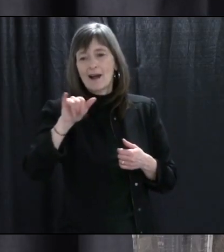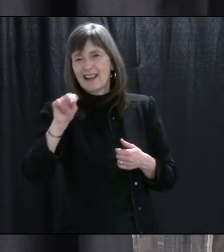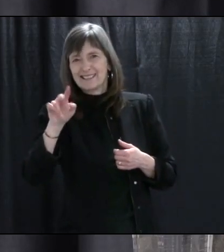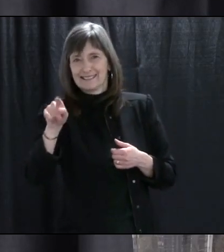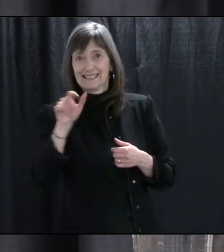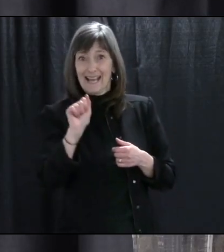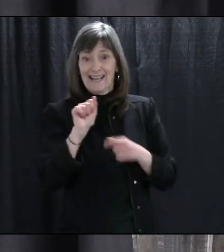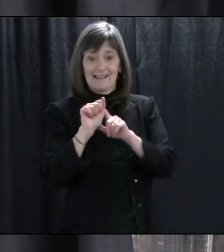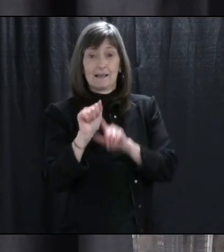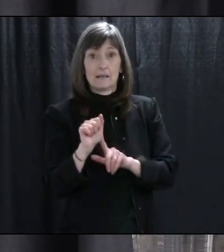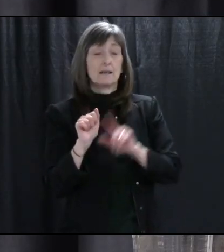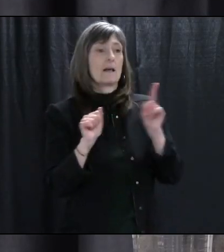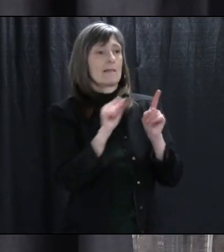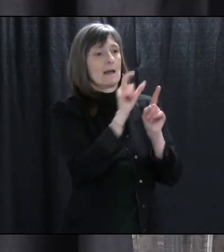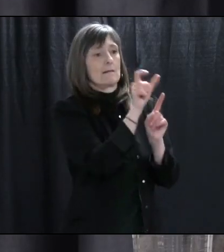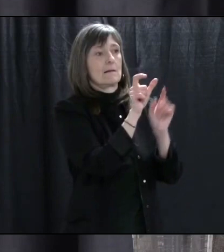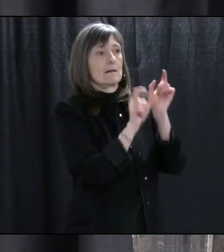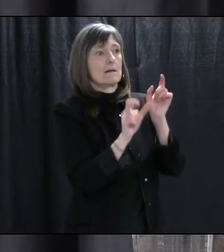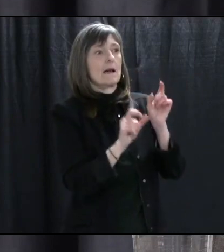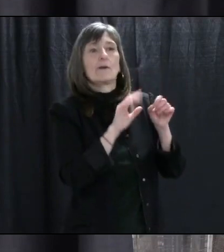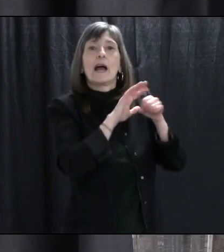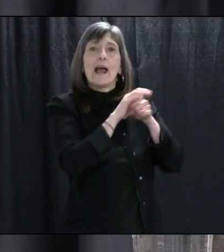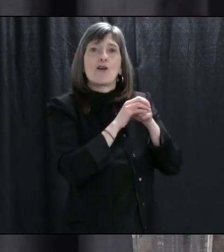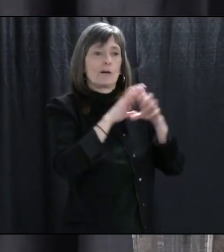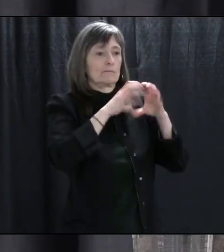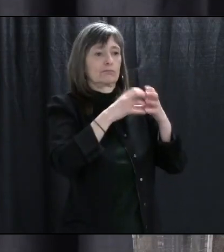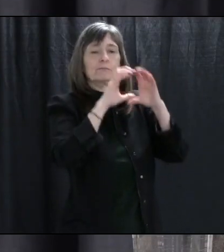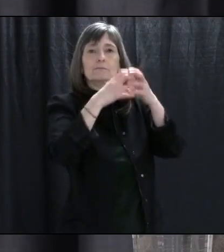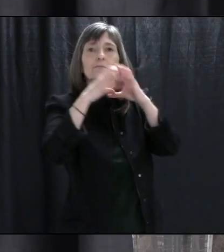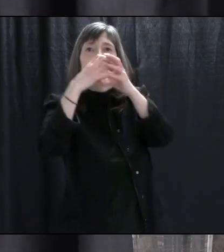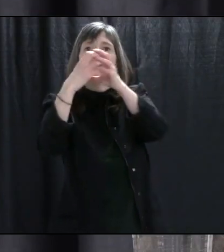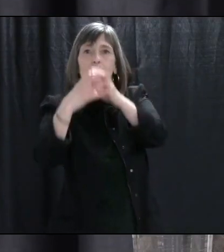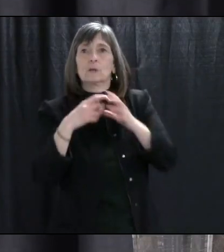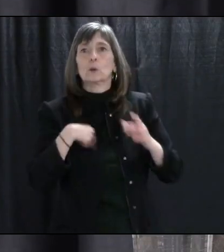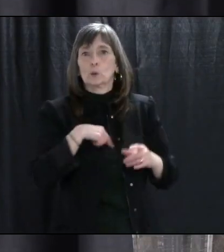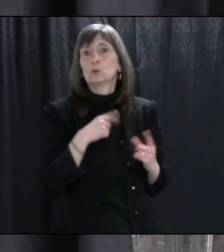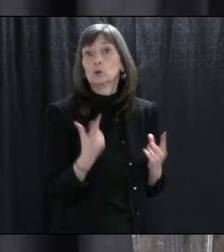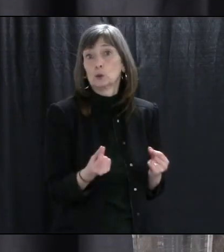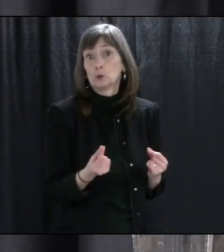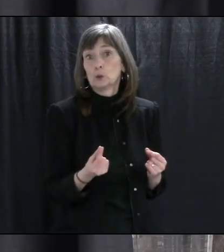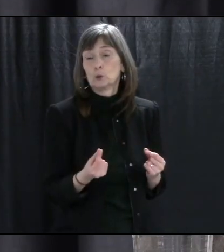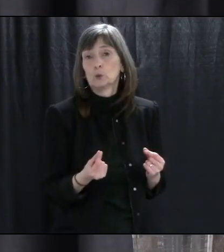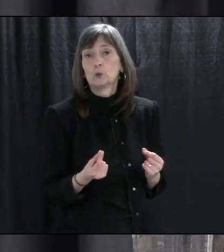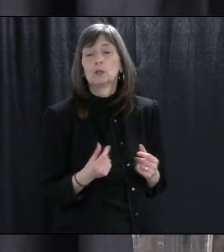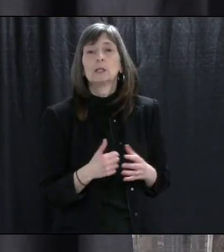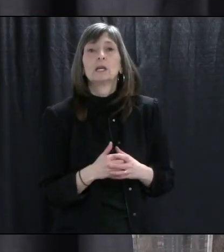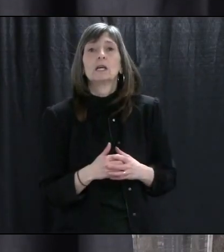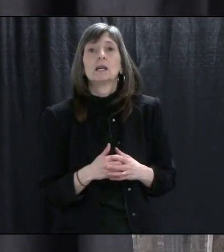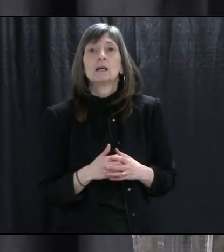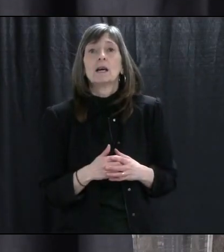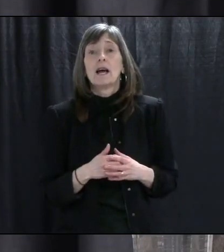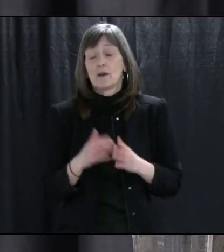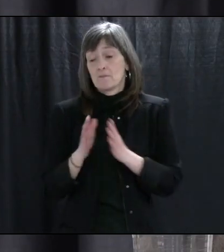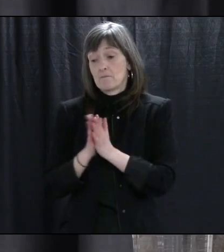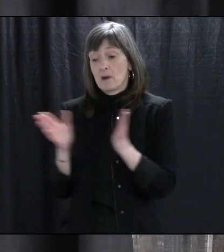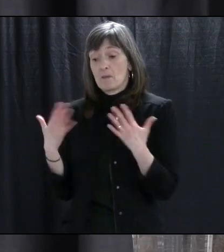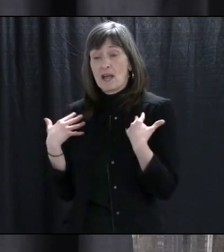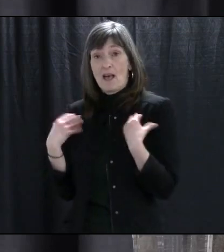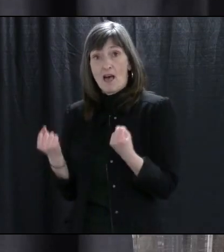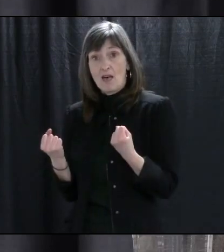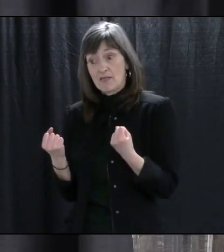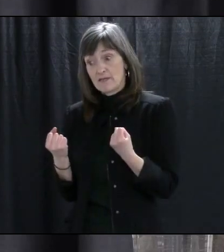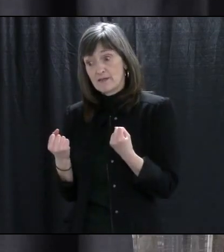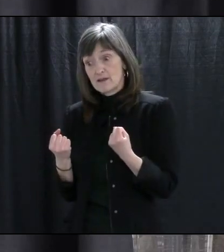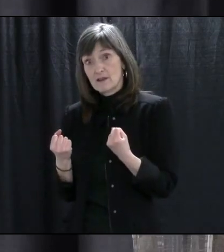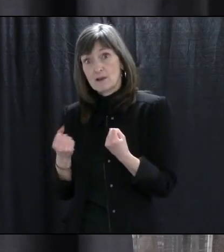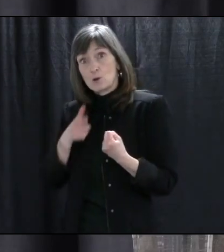This is one way of clustering data, and as we have a civic address through public health for the patients that